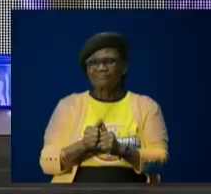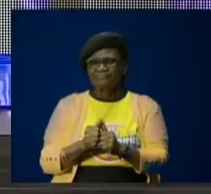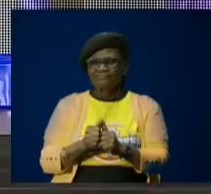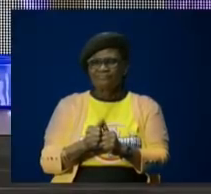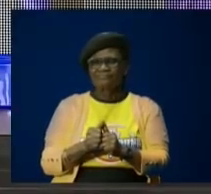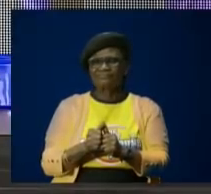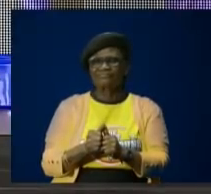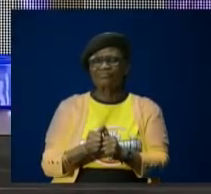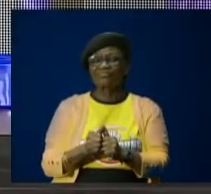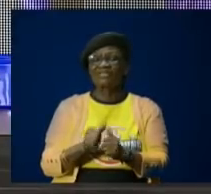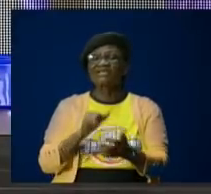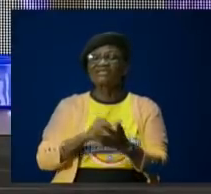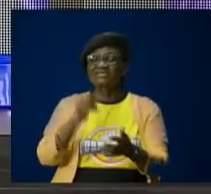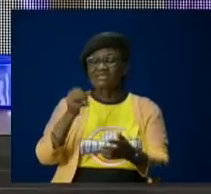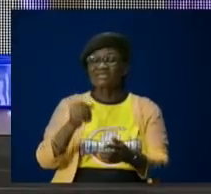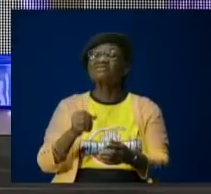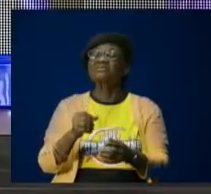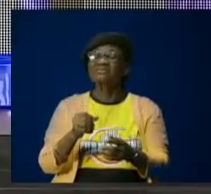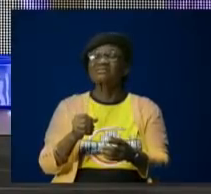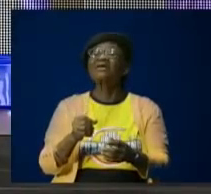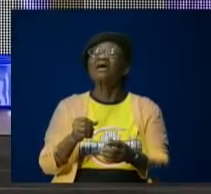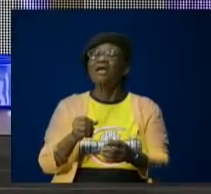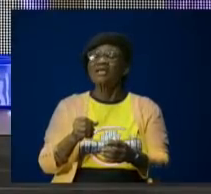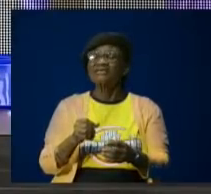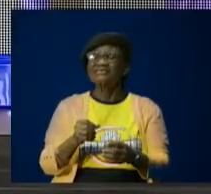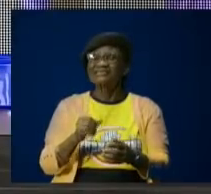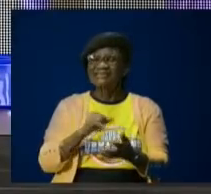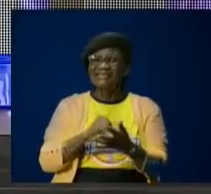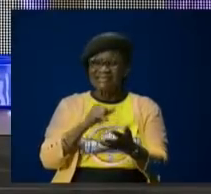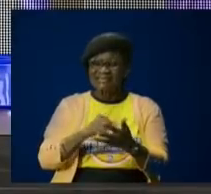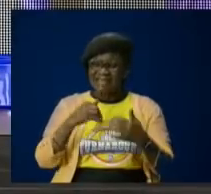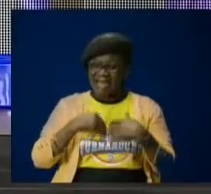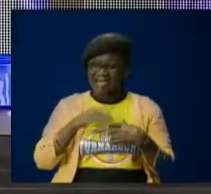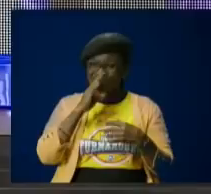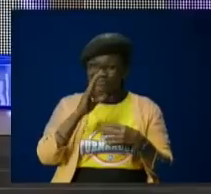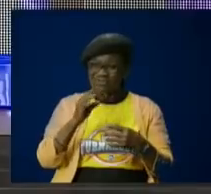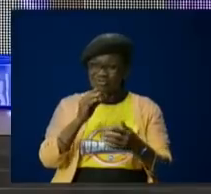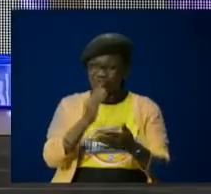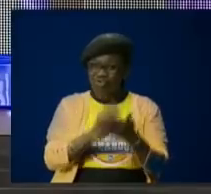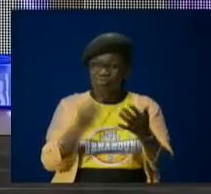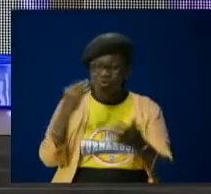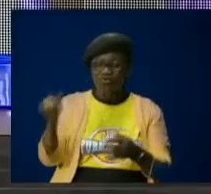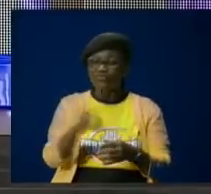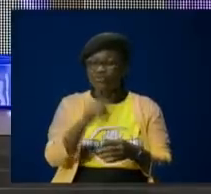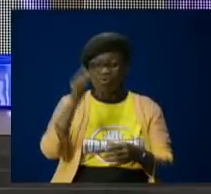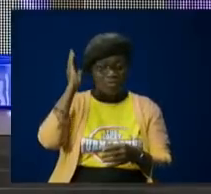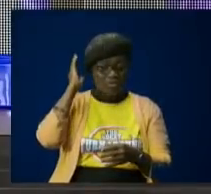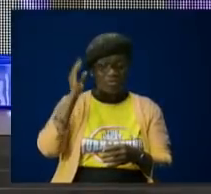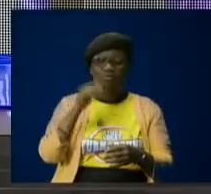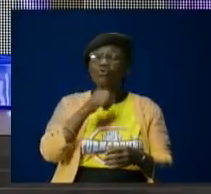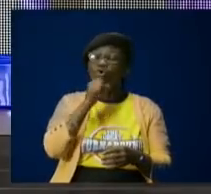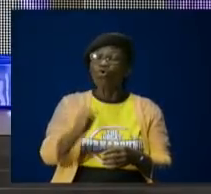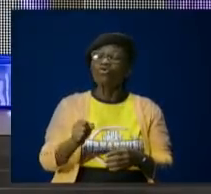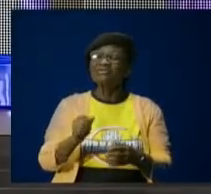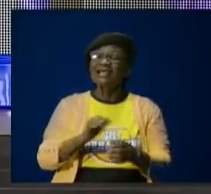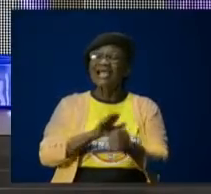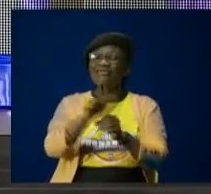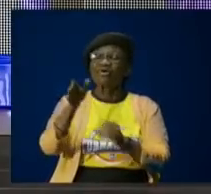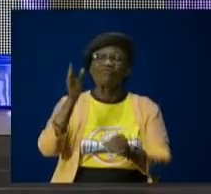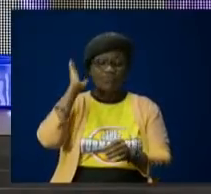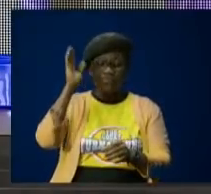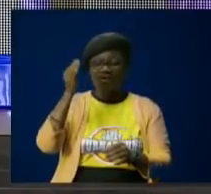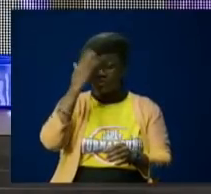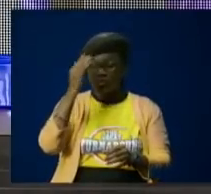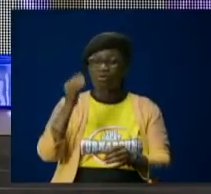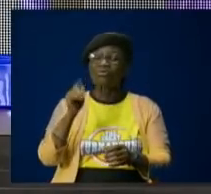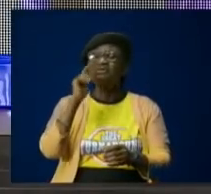It's quite a while now that this happened, but some of you who are old enough will probably remember the testimony of one of the